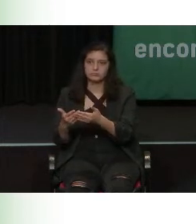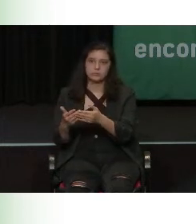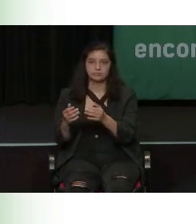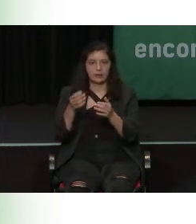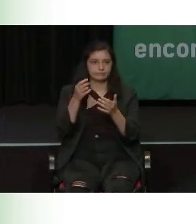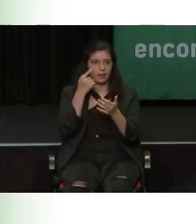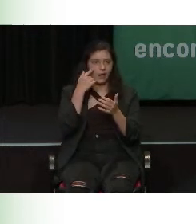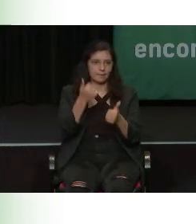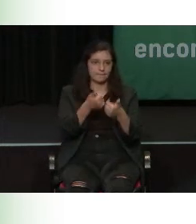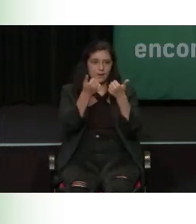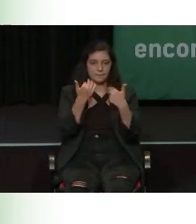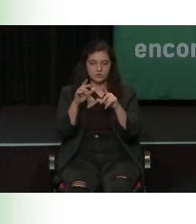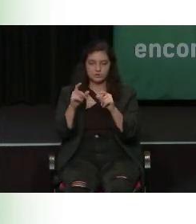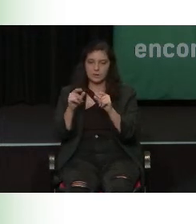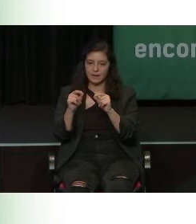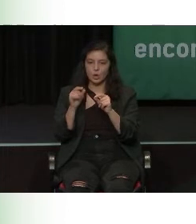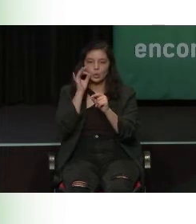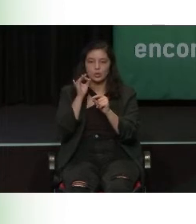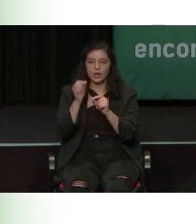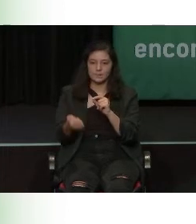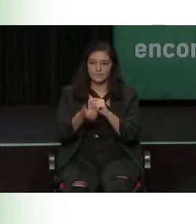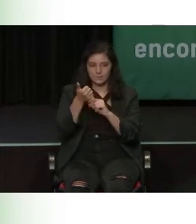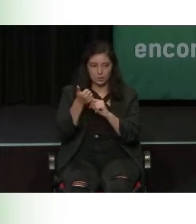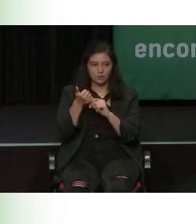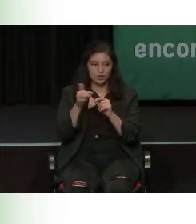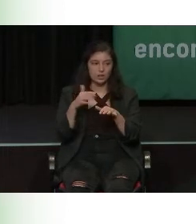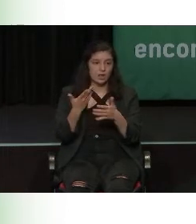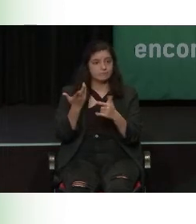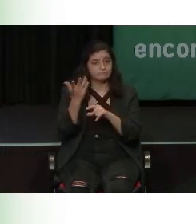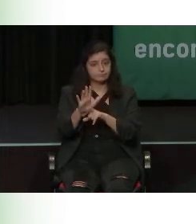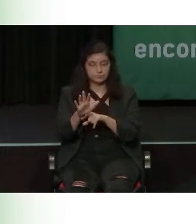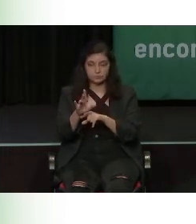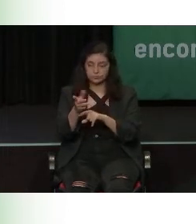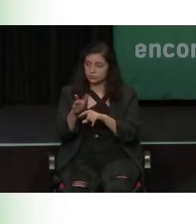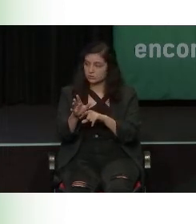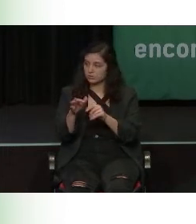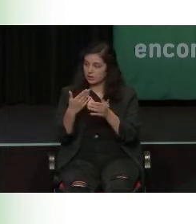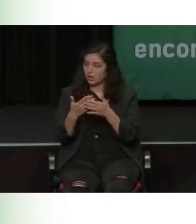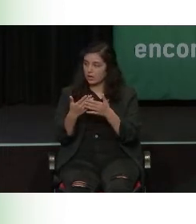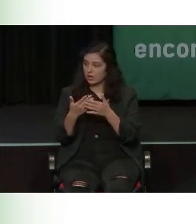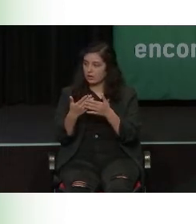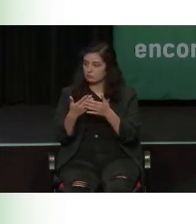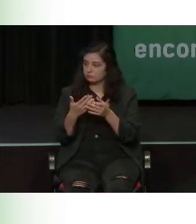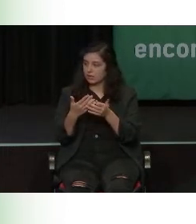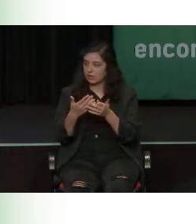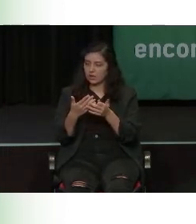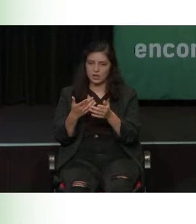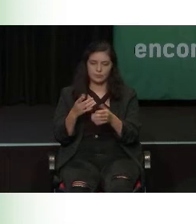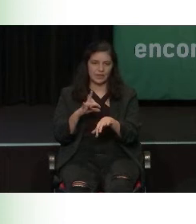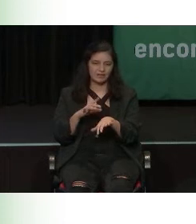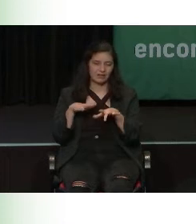knowledge, but to effective treatments is exemplified by chronic myeloid leukemia. This story